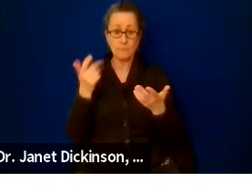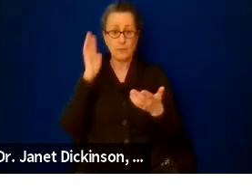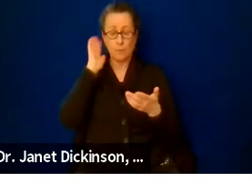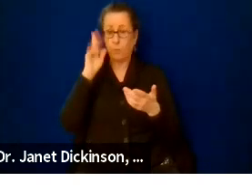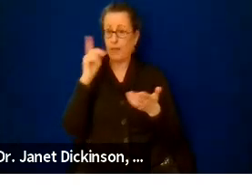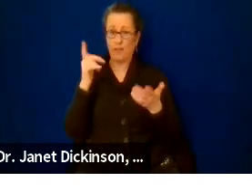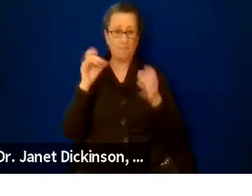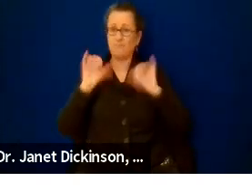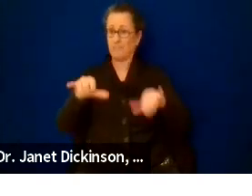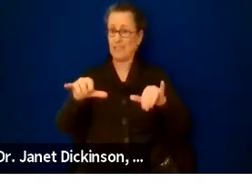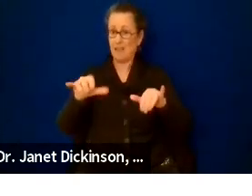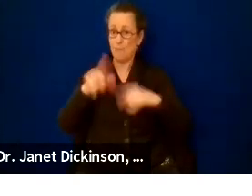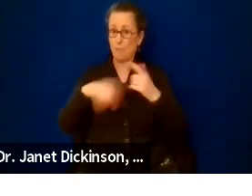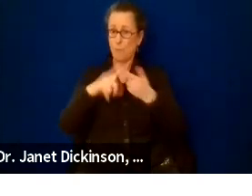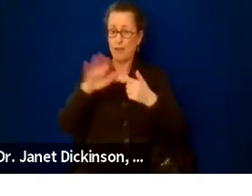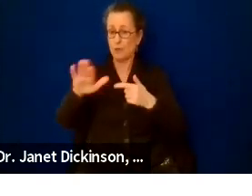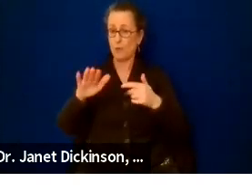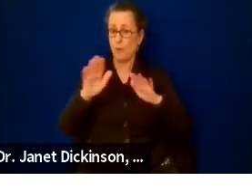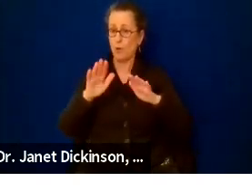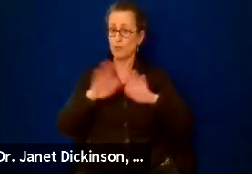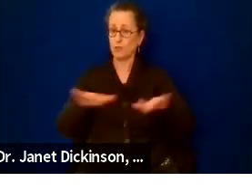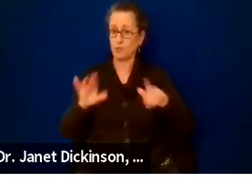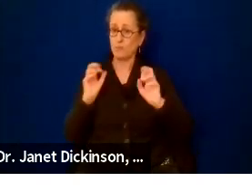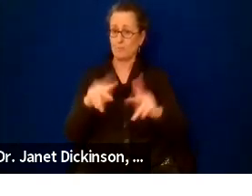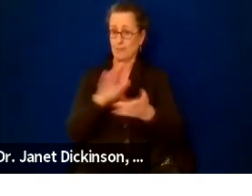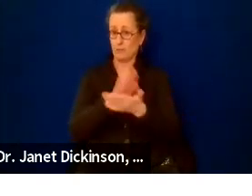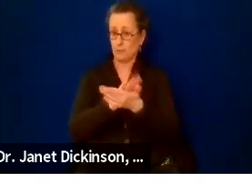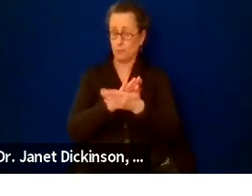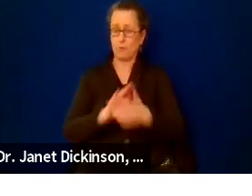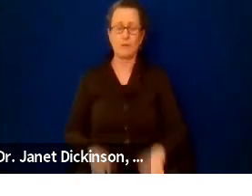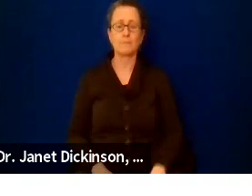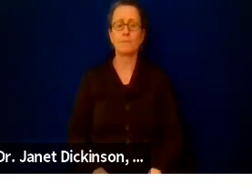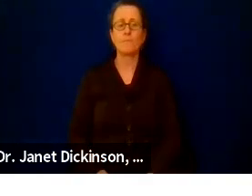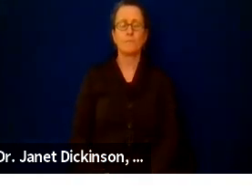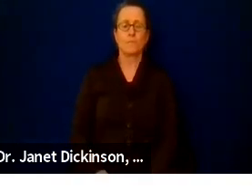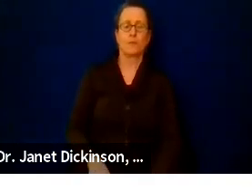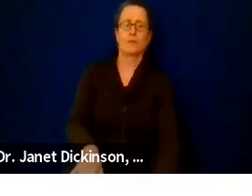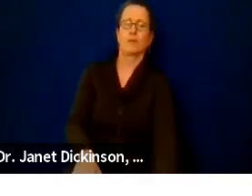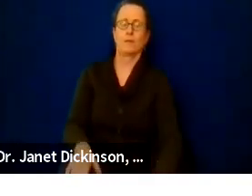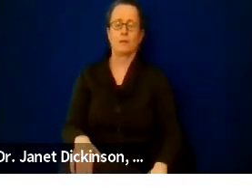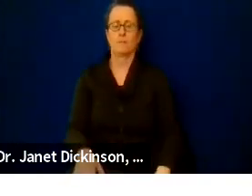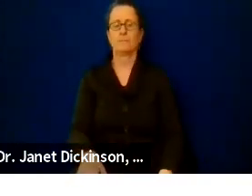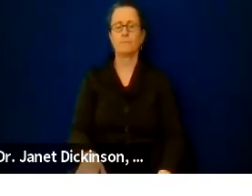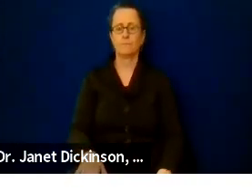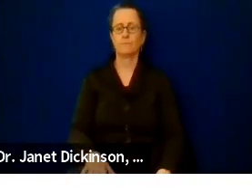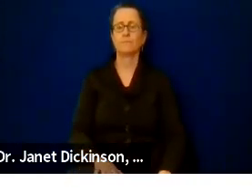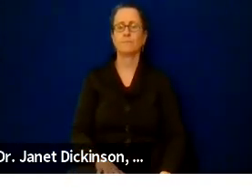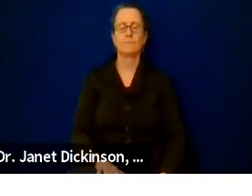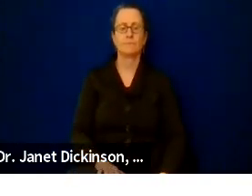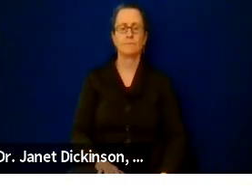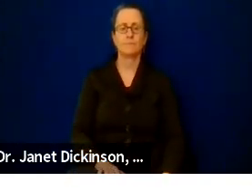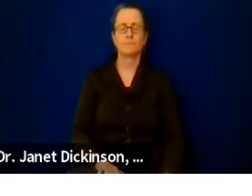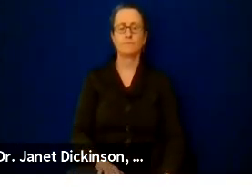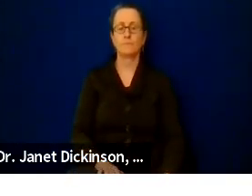so that you could see them. We're working on supervision plans to make sure that